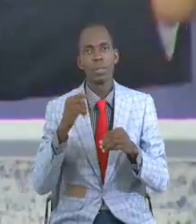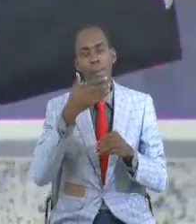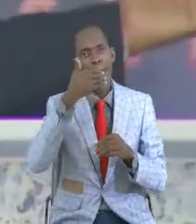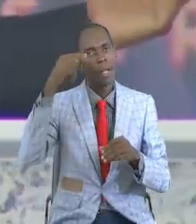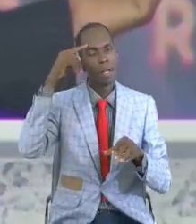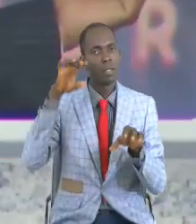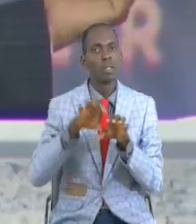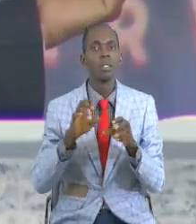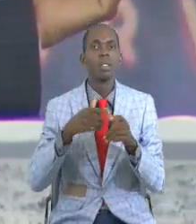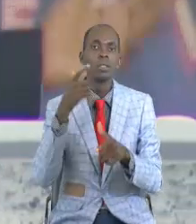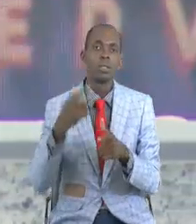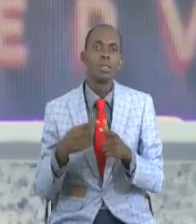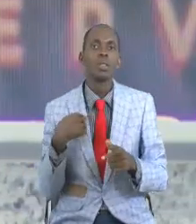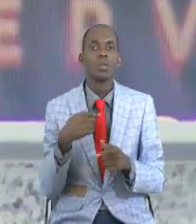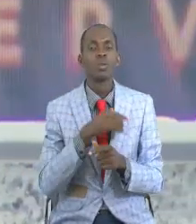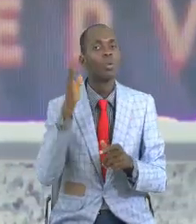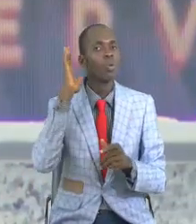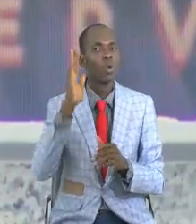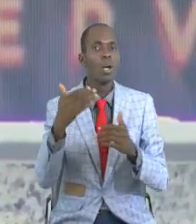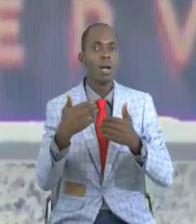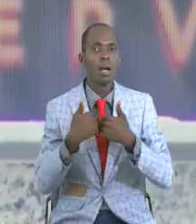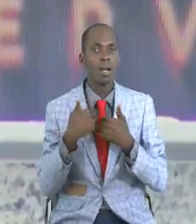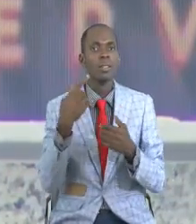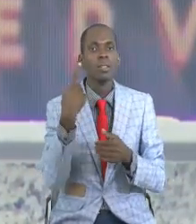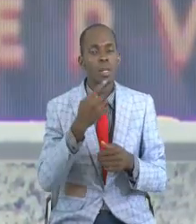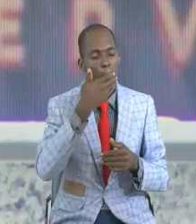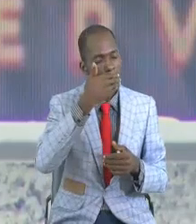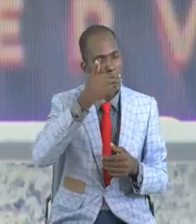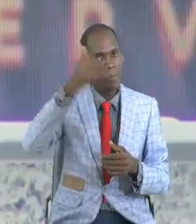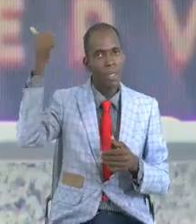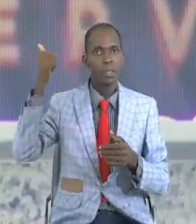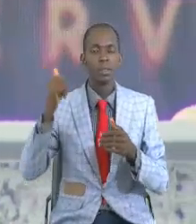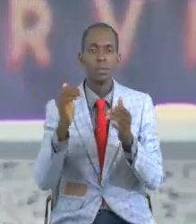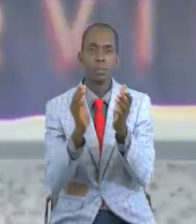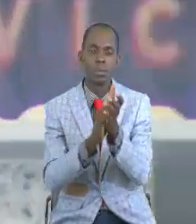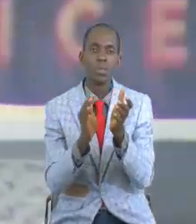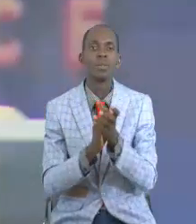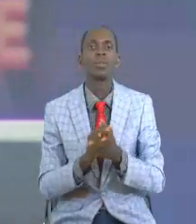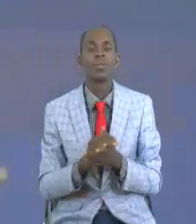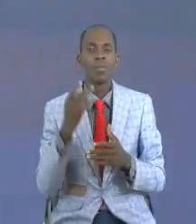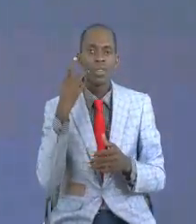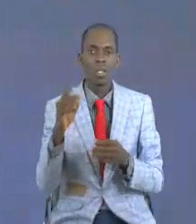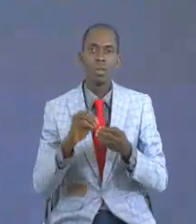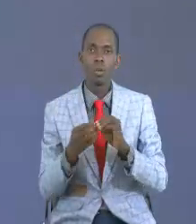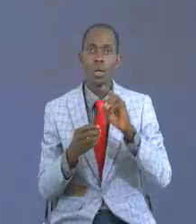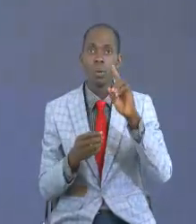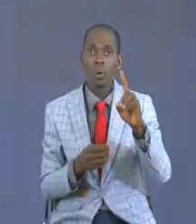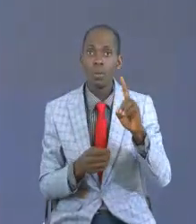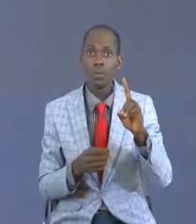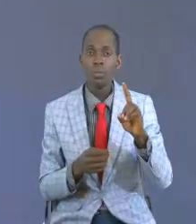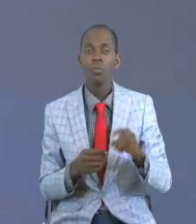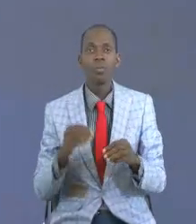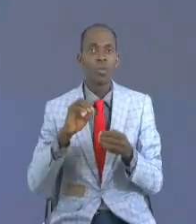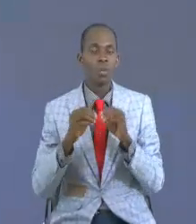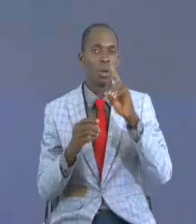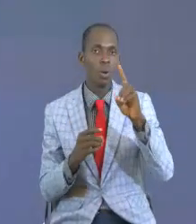then we're going to have the best commendation. Look at number one. Number one, our privilege